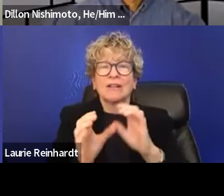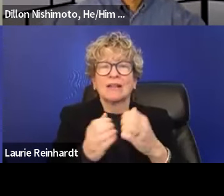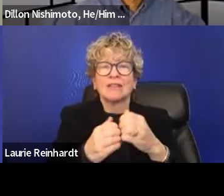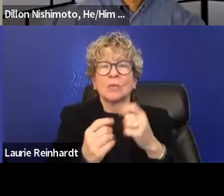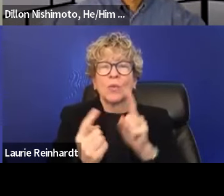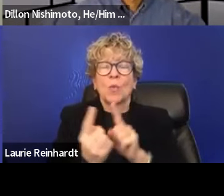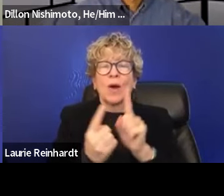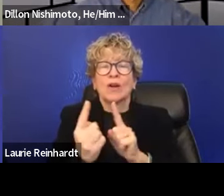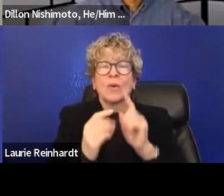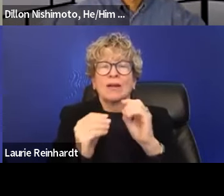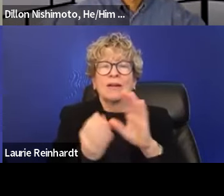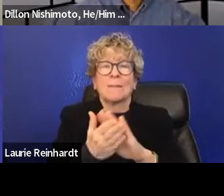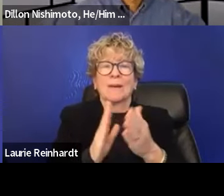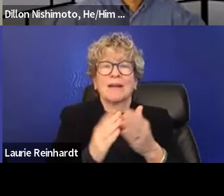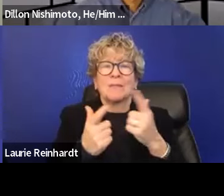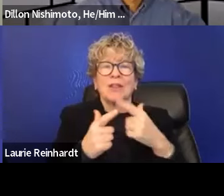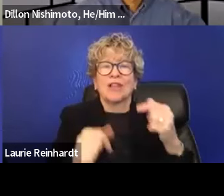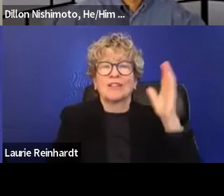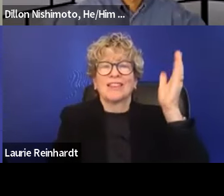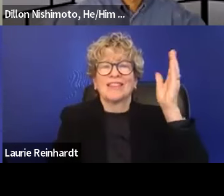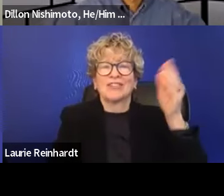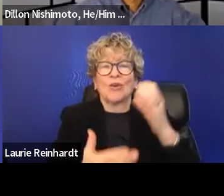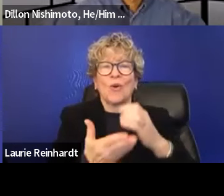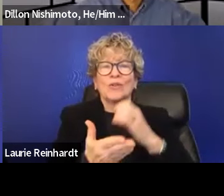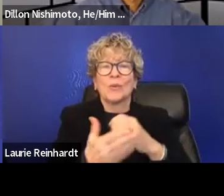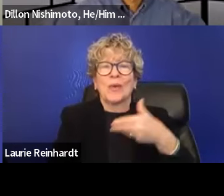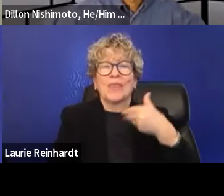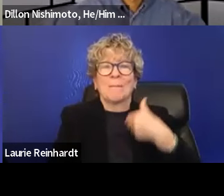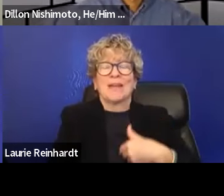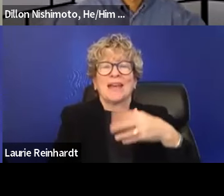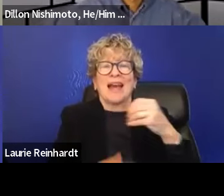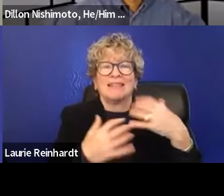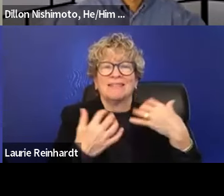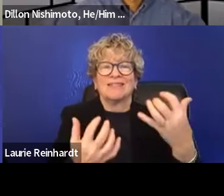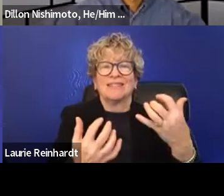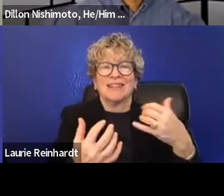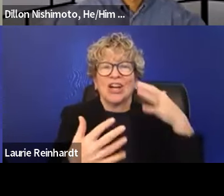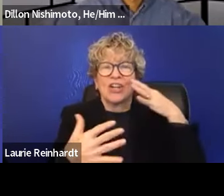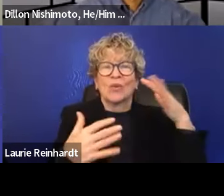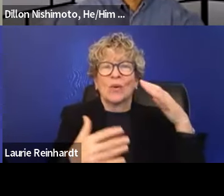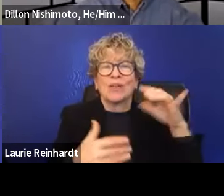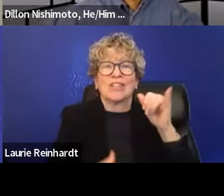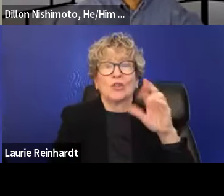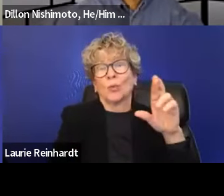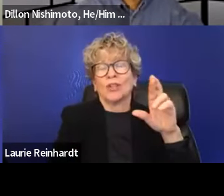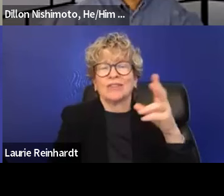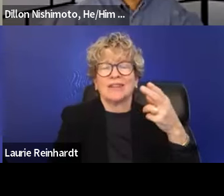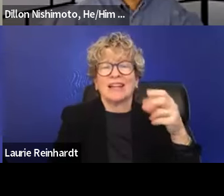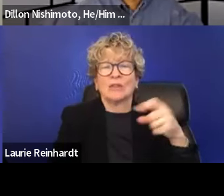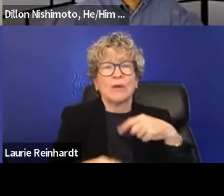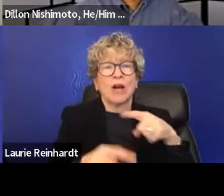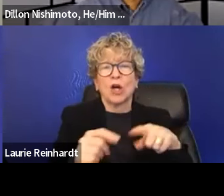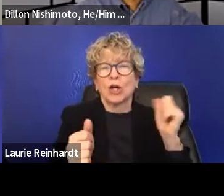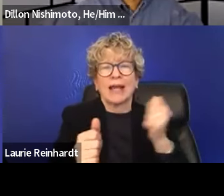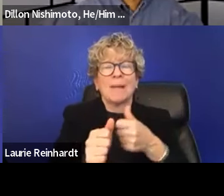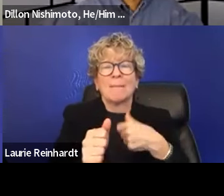instruction turned into giant lecture style courses with me and a bunch of noisy juniors. I couldn't keep up, and I